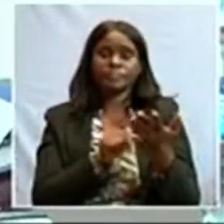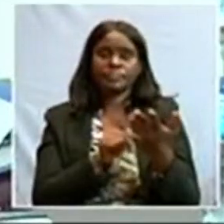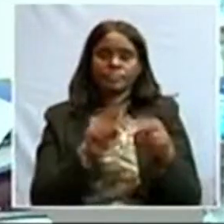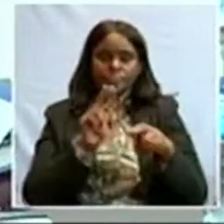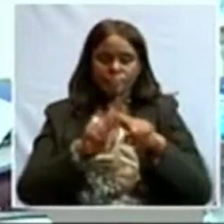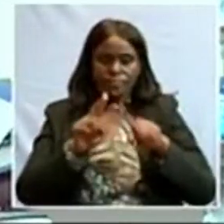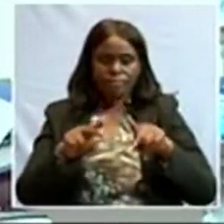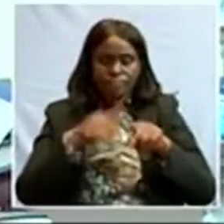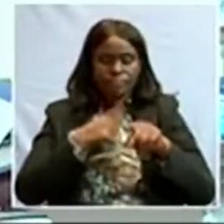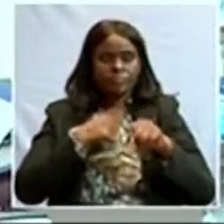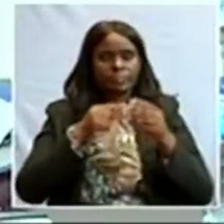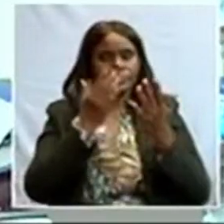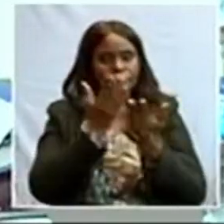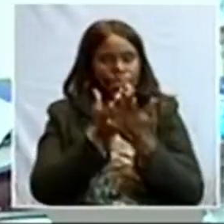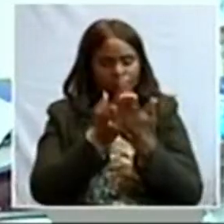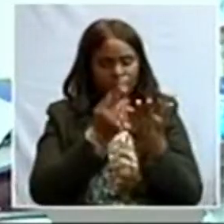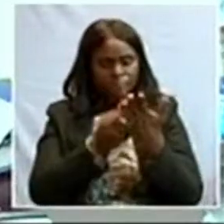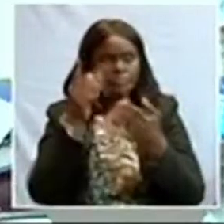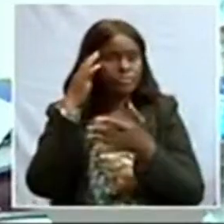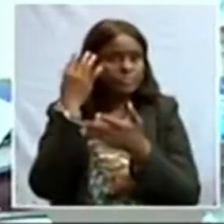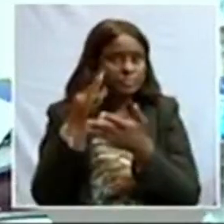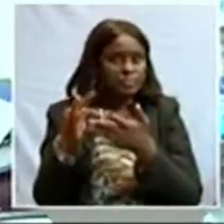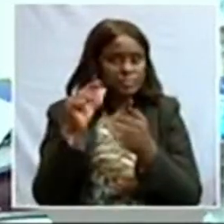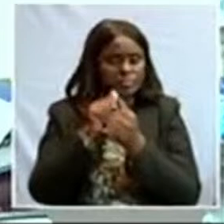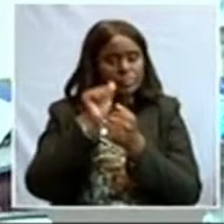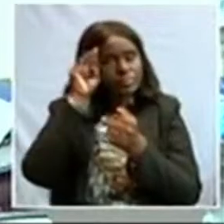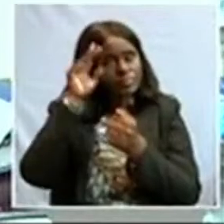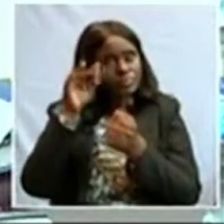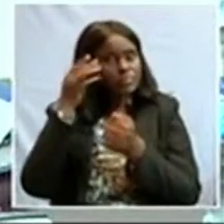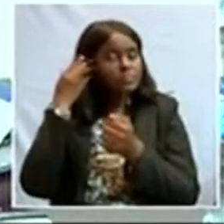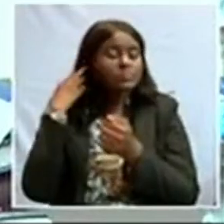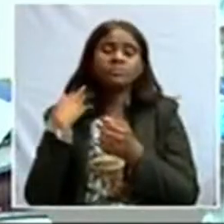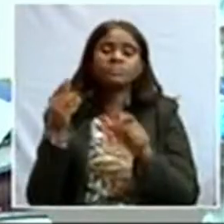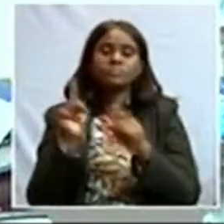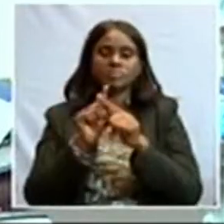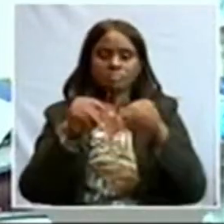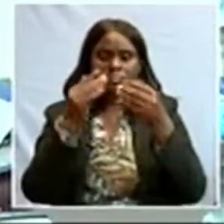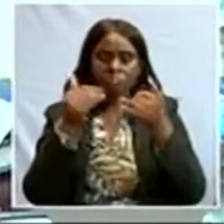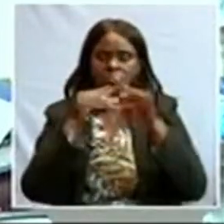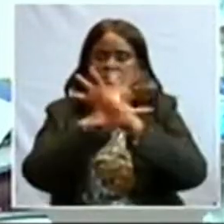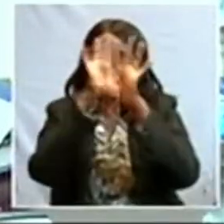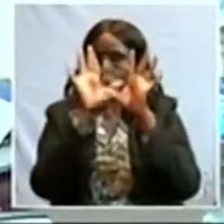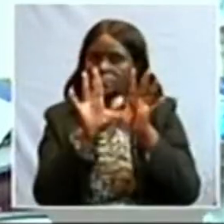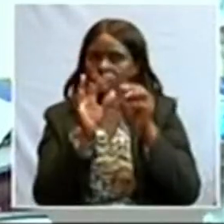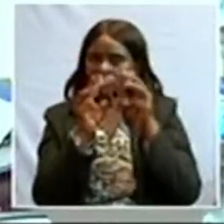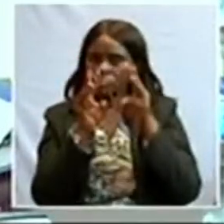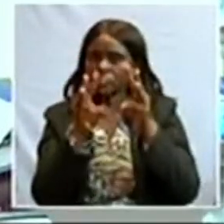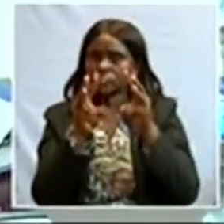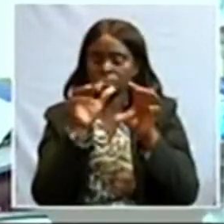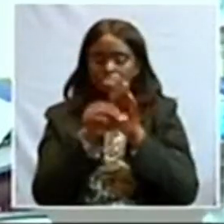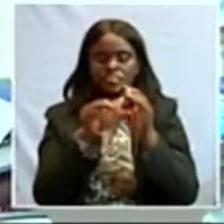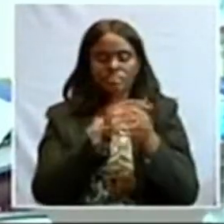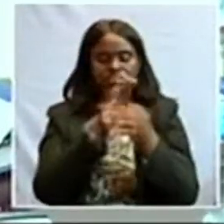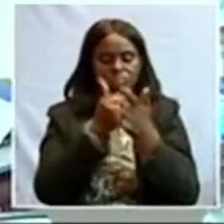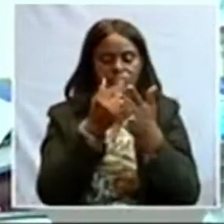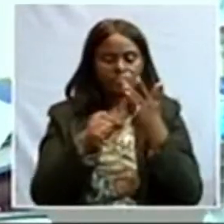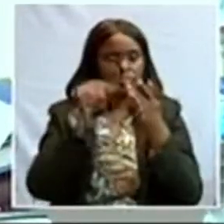Chair, I wish to propose that the Devolution Secretariat and the ministries to provide a clear roadmap on the devolution